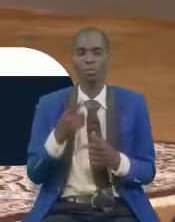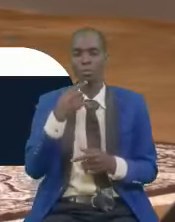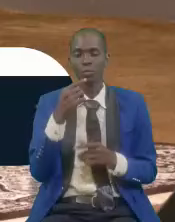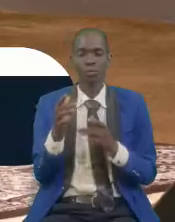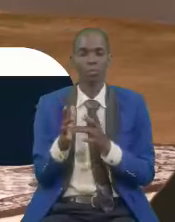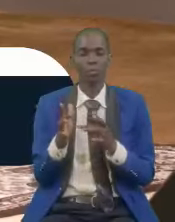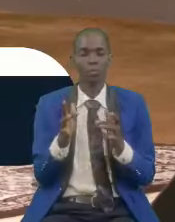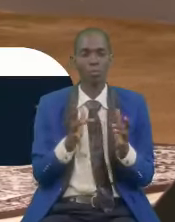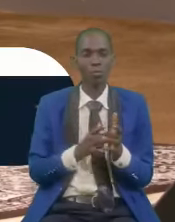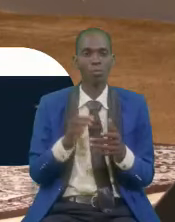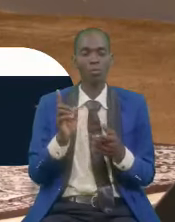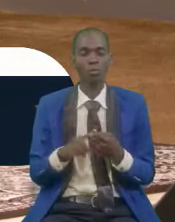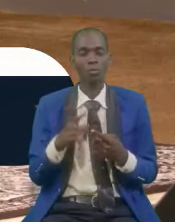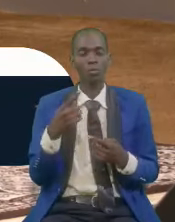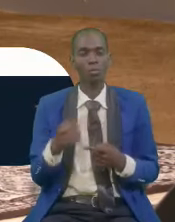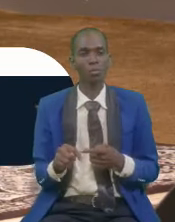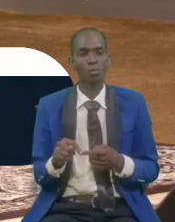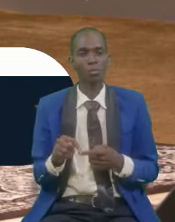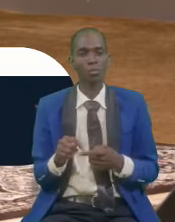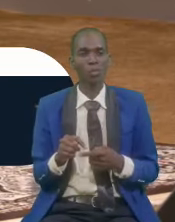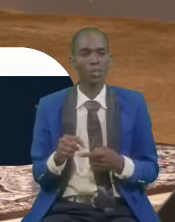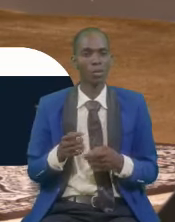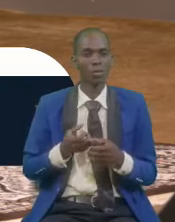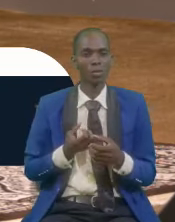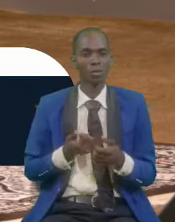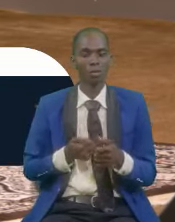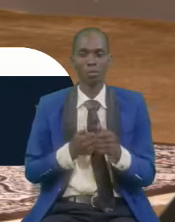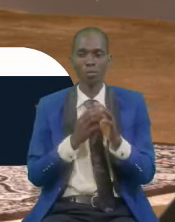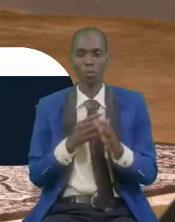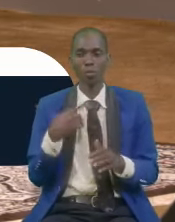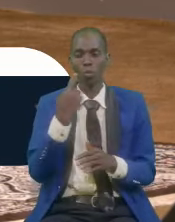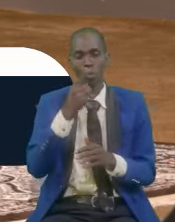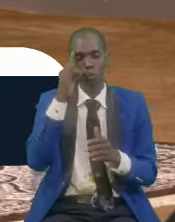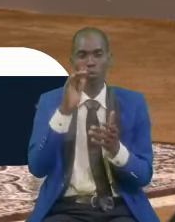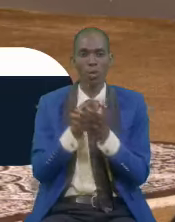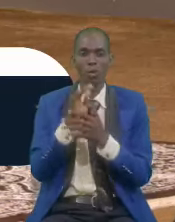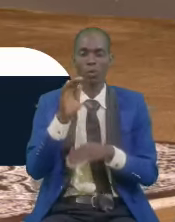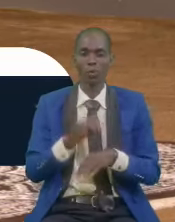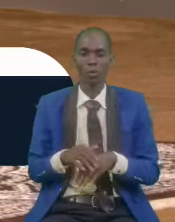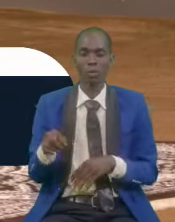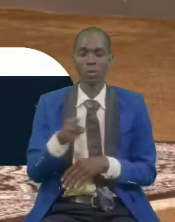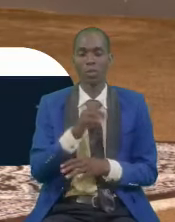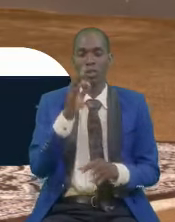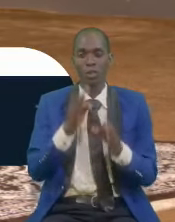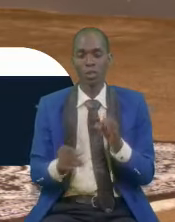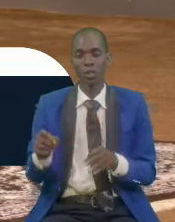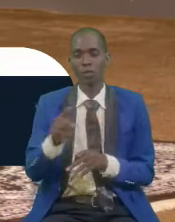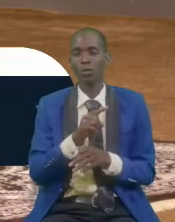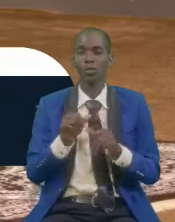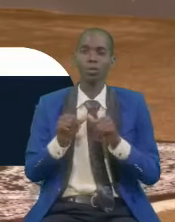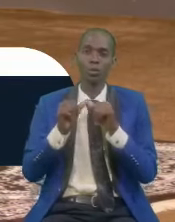Jesus to those Jews which believed on him, if ye continue in